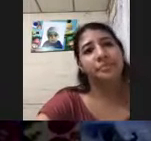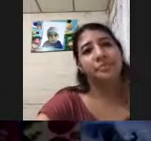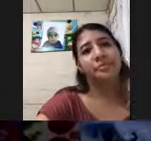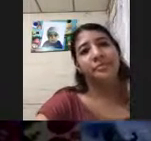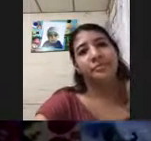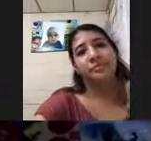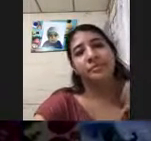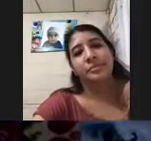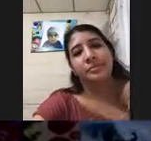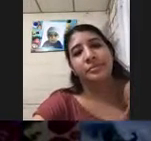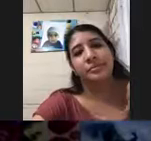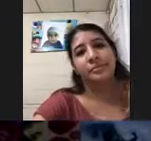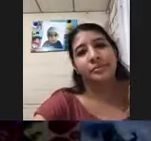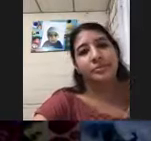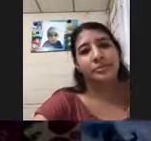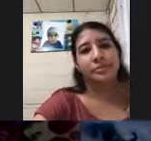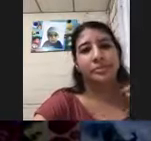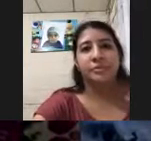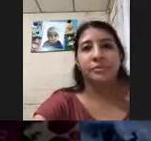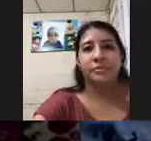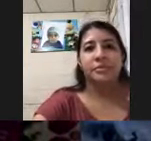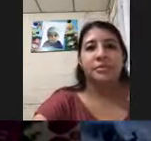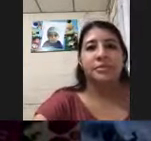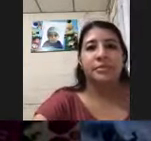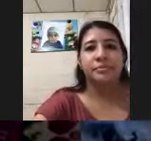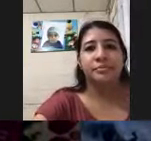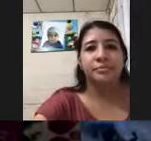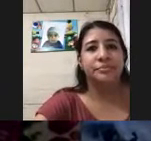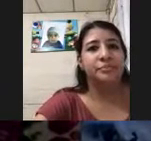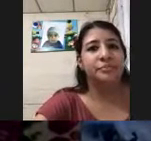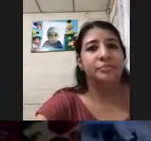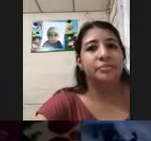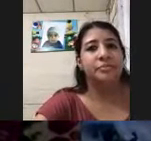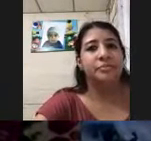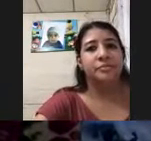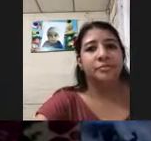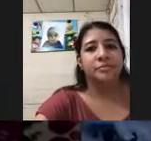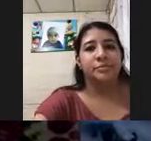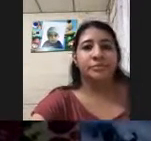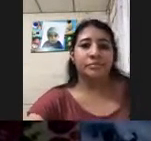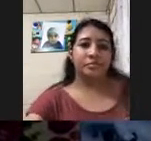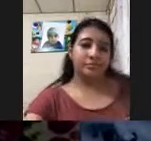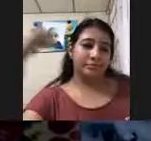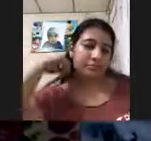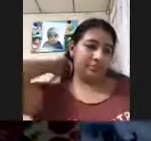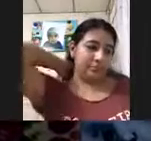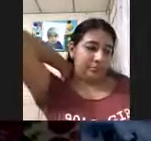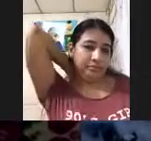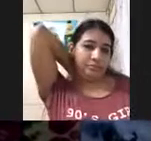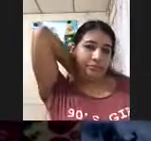watching TV. All day long and rest. Right. Correct. That's nice. That's nice. That's